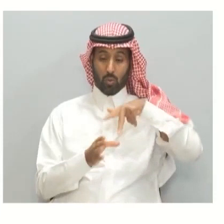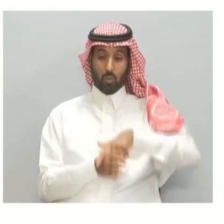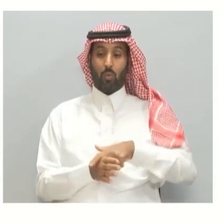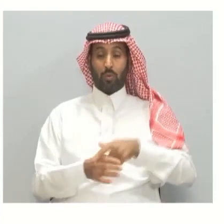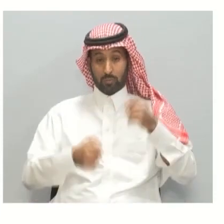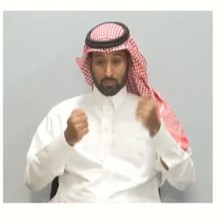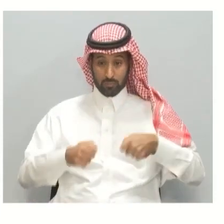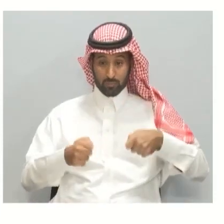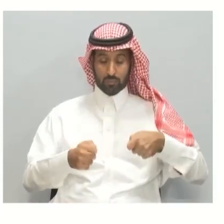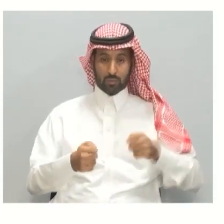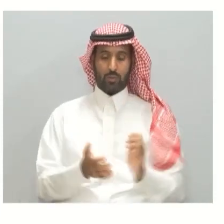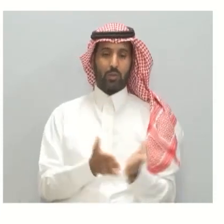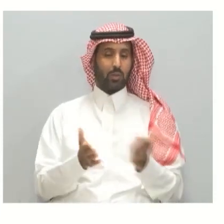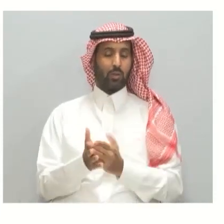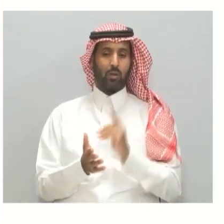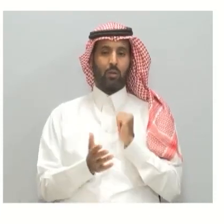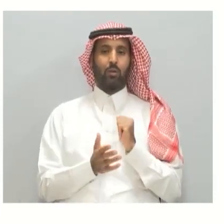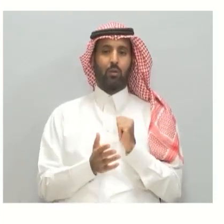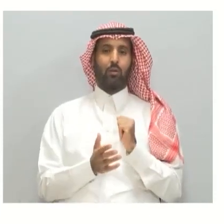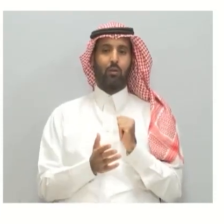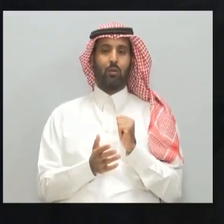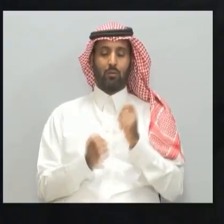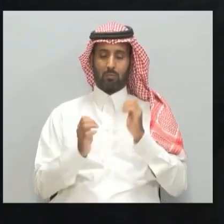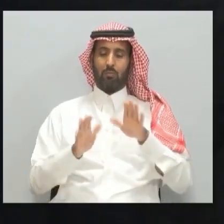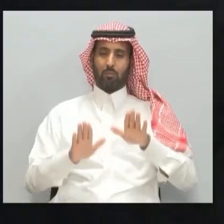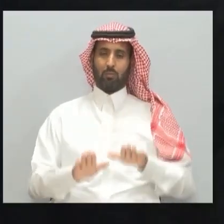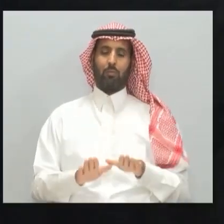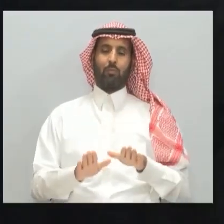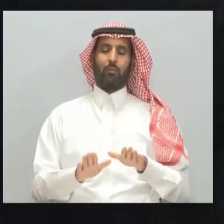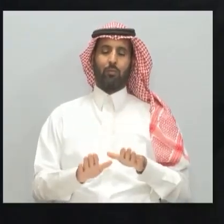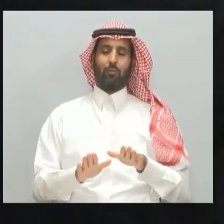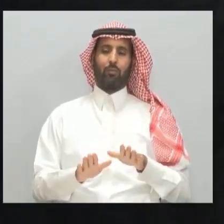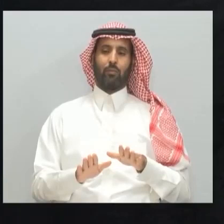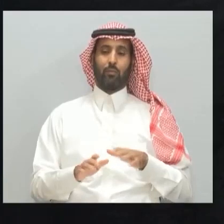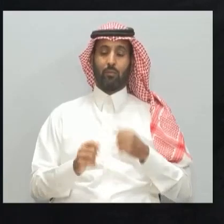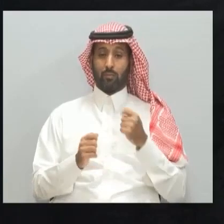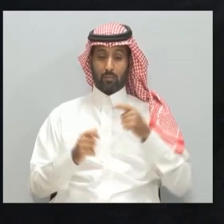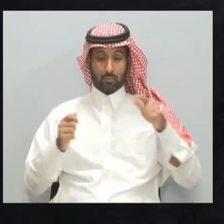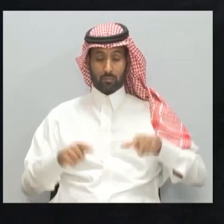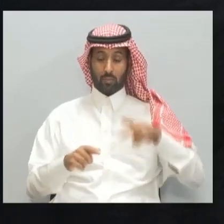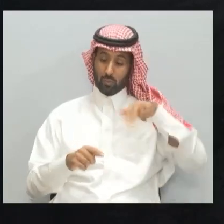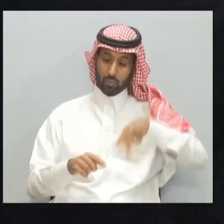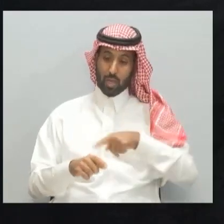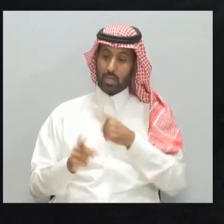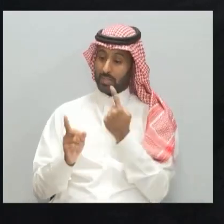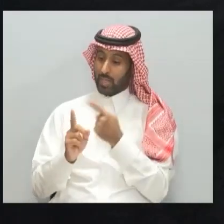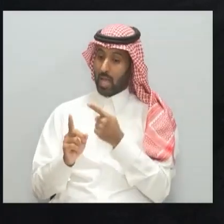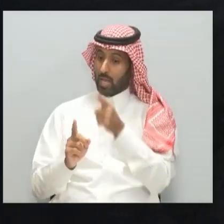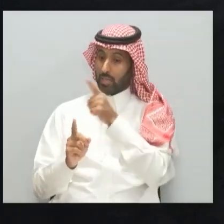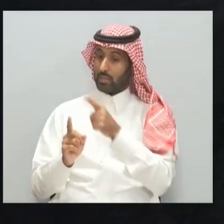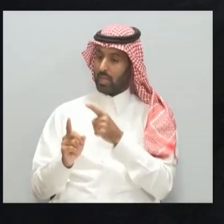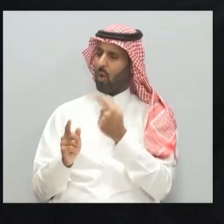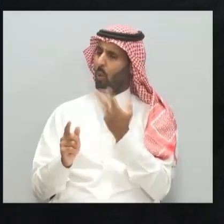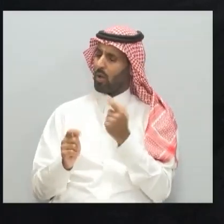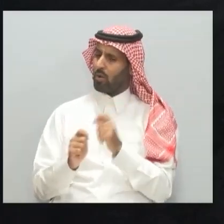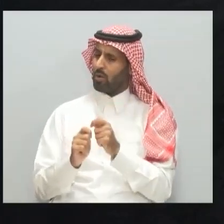rider and you want to ride your horse comfortably using some accessories, you go to this person and consult